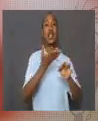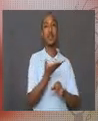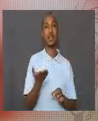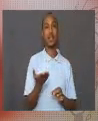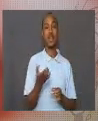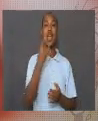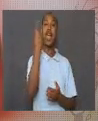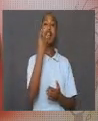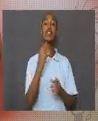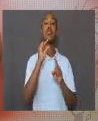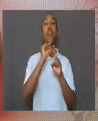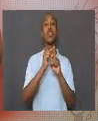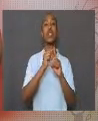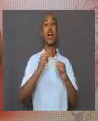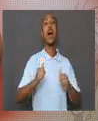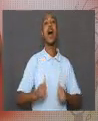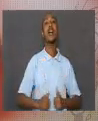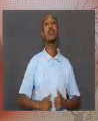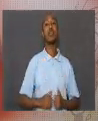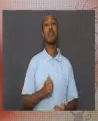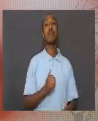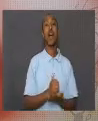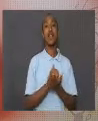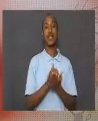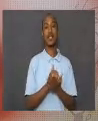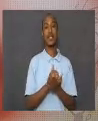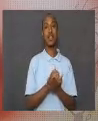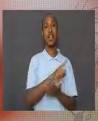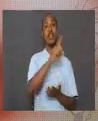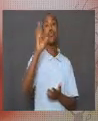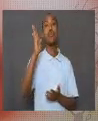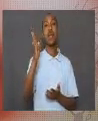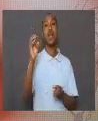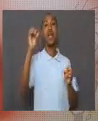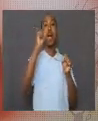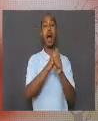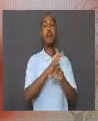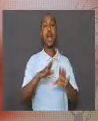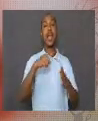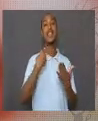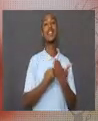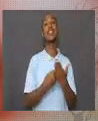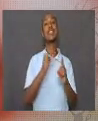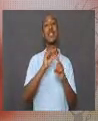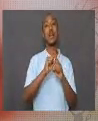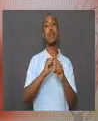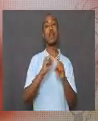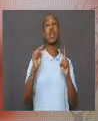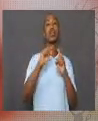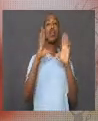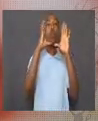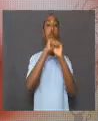A list of words has been provided, so you may apply these terms to complete your